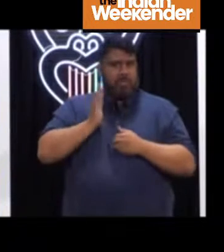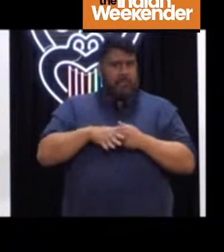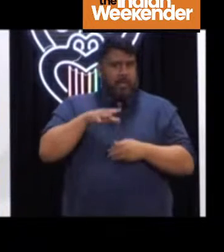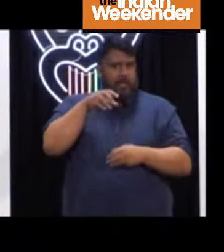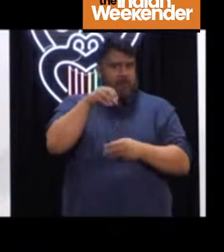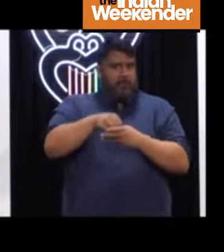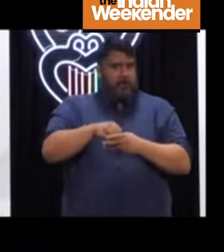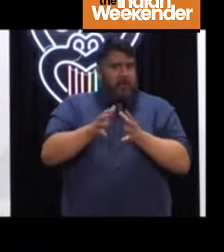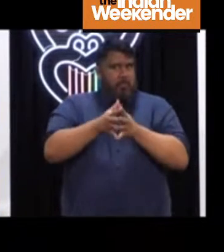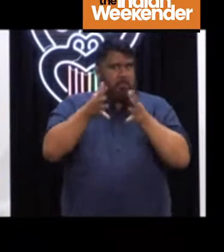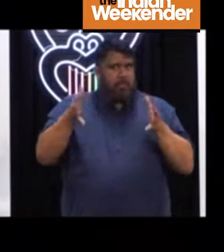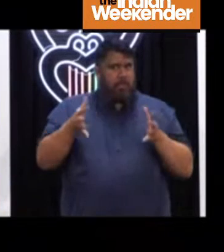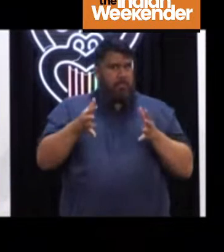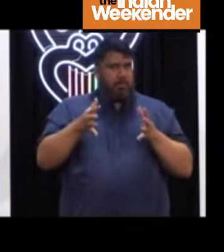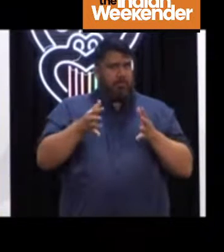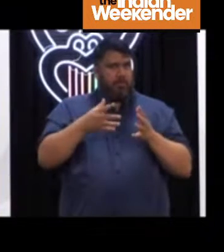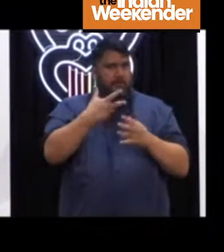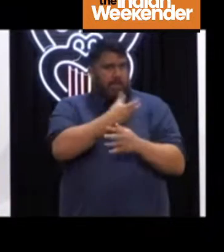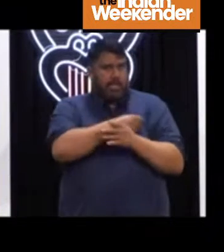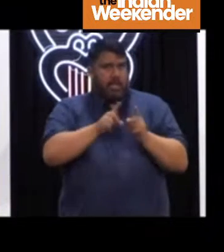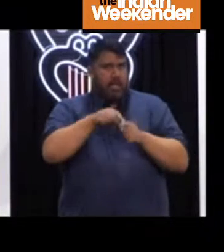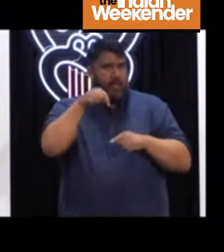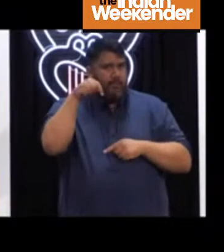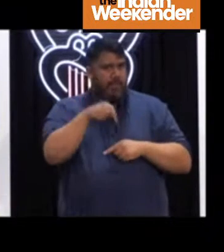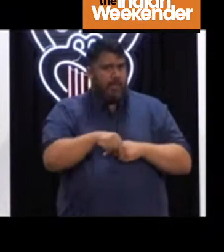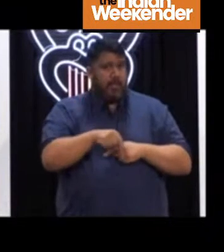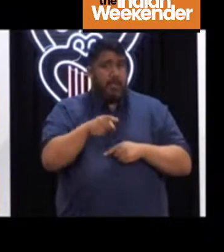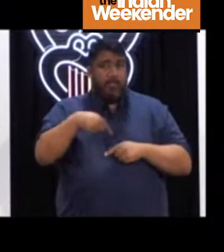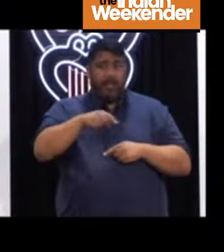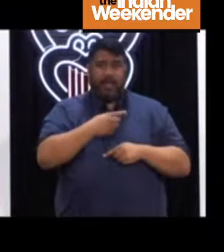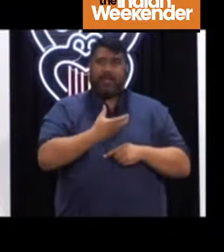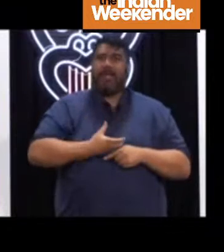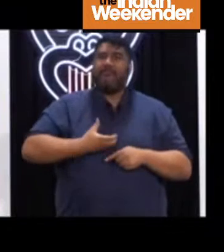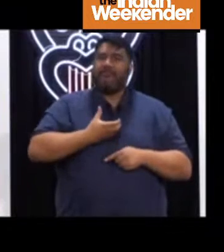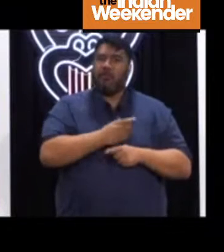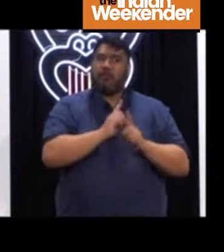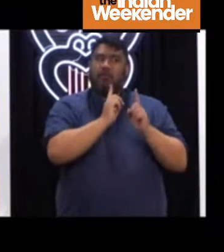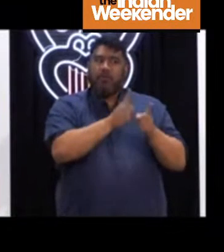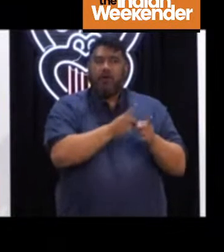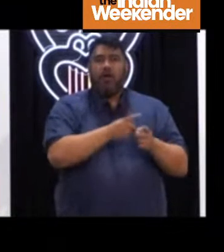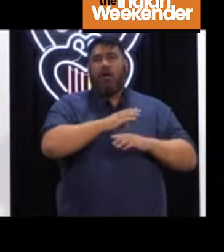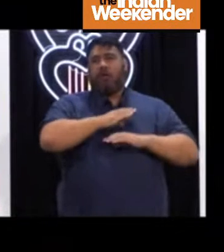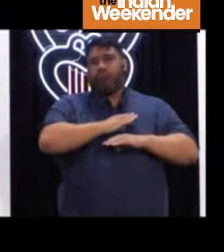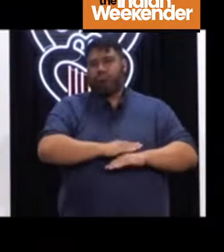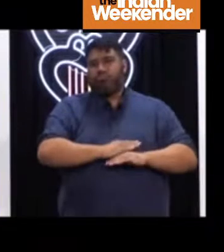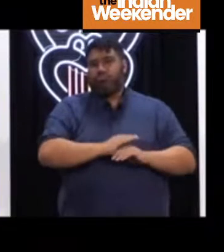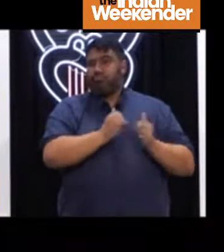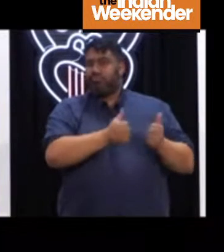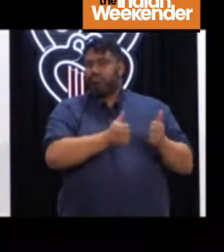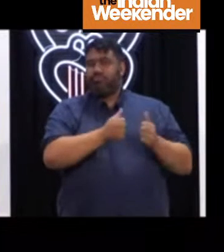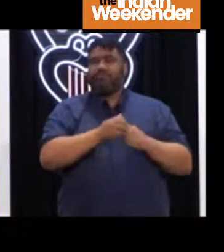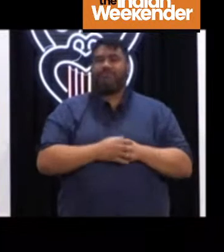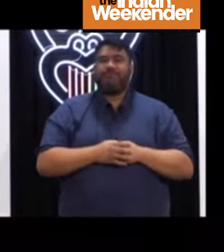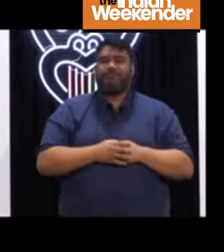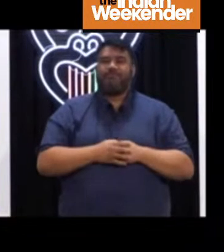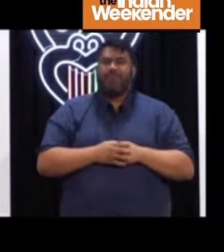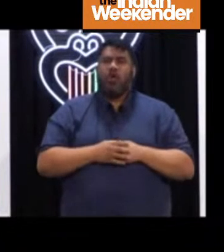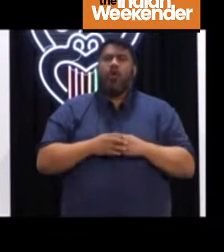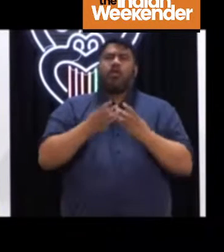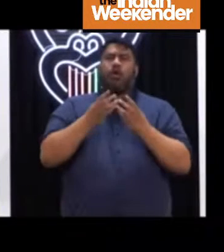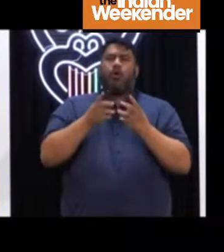program accessing a vaccine against COVID. Now, there's been much talk of a Mr.